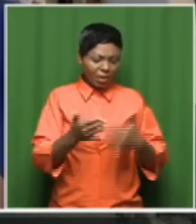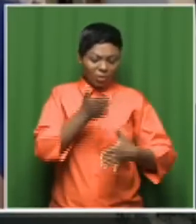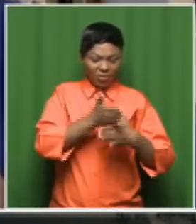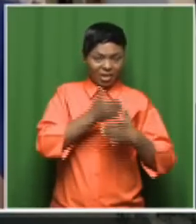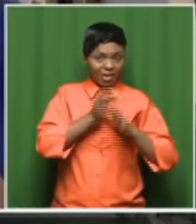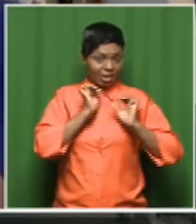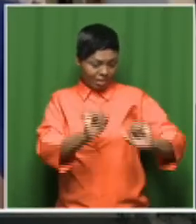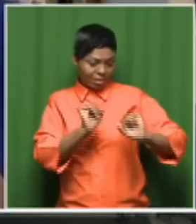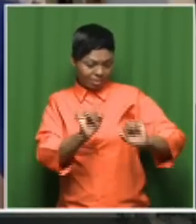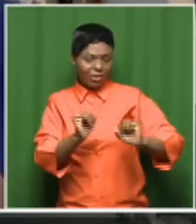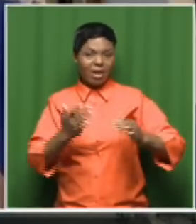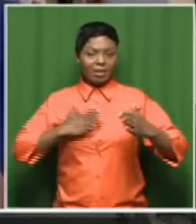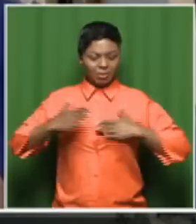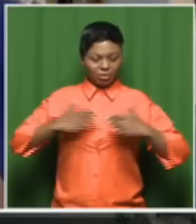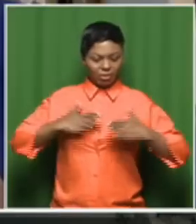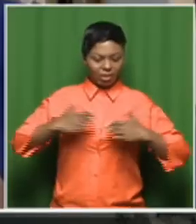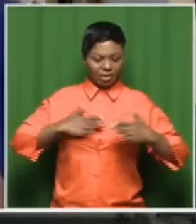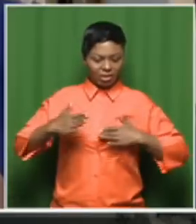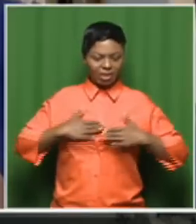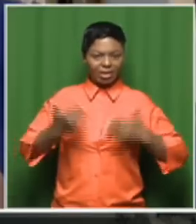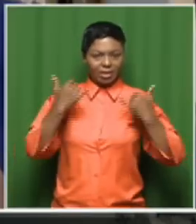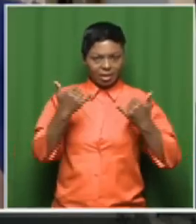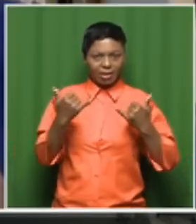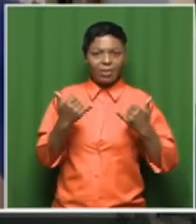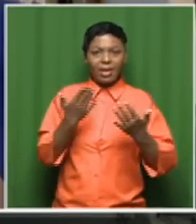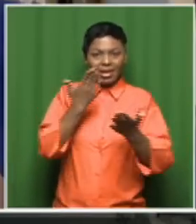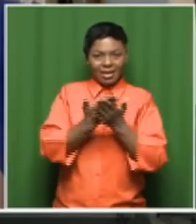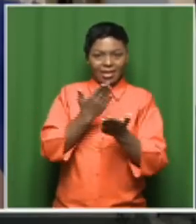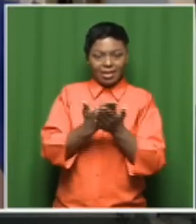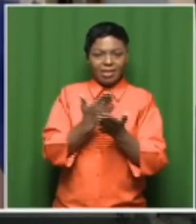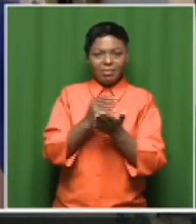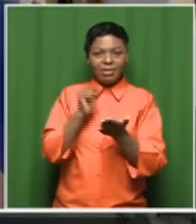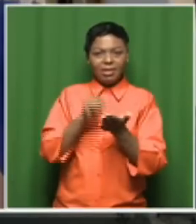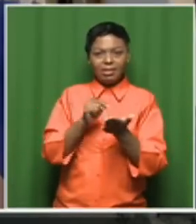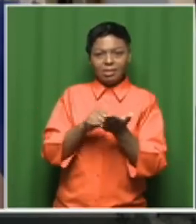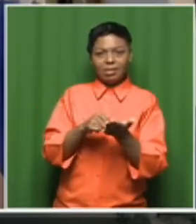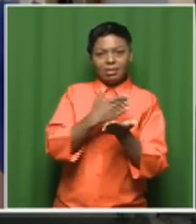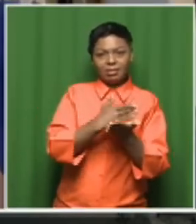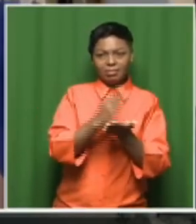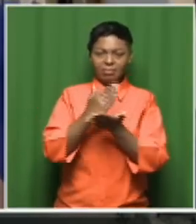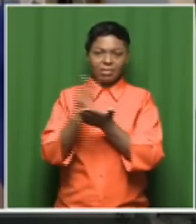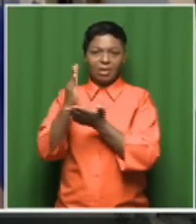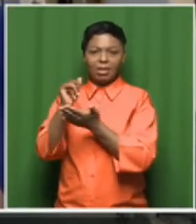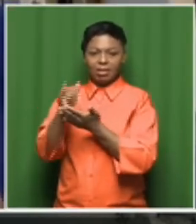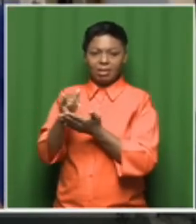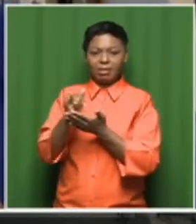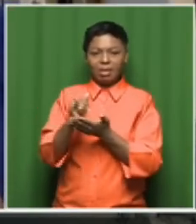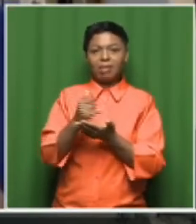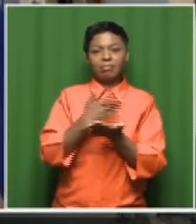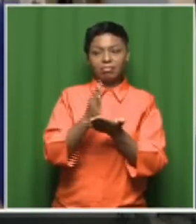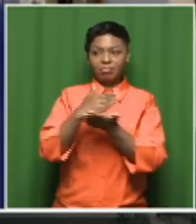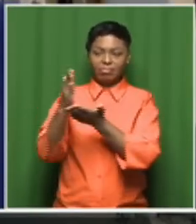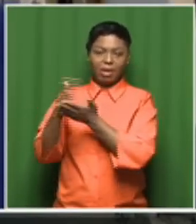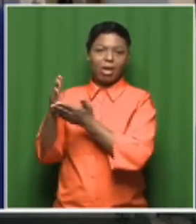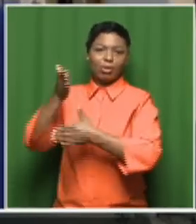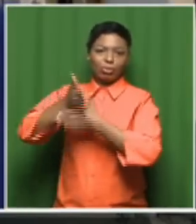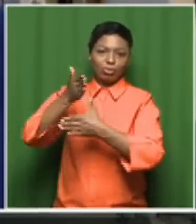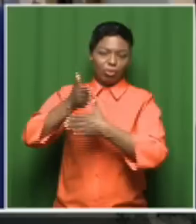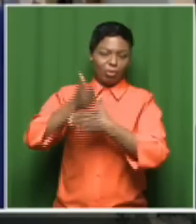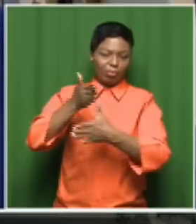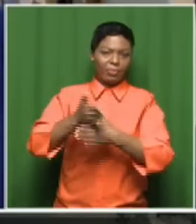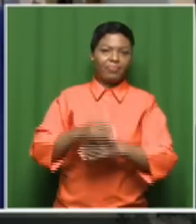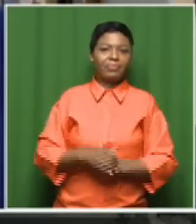administrative functions, that can eliminate 1,000 jobs. That's what they're saying. Another company, Remgro, for instance, put a freeze